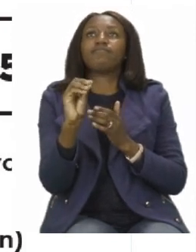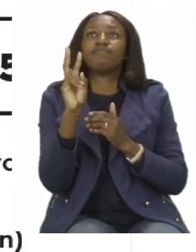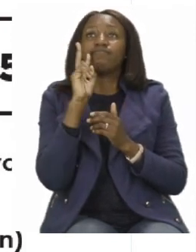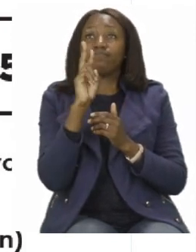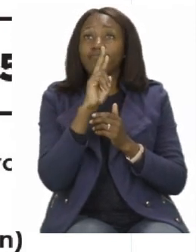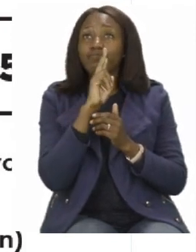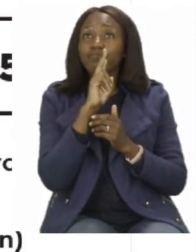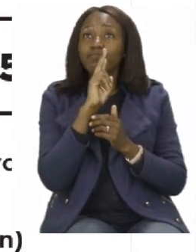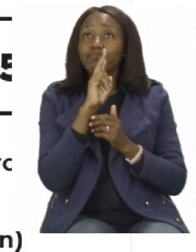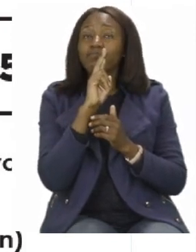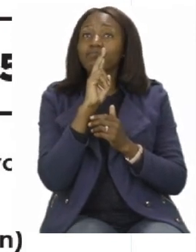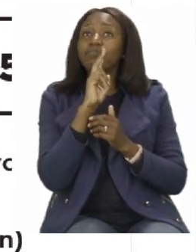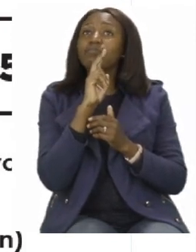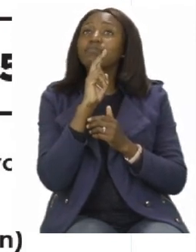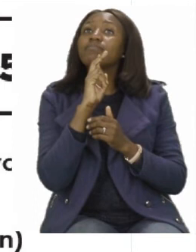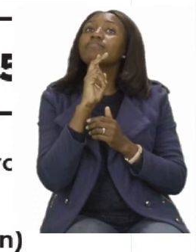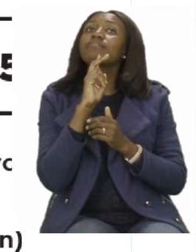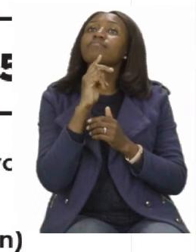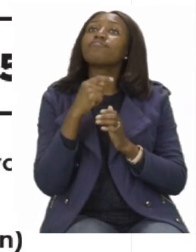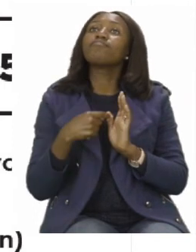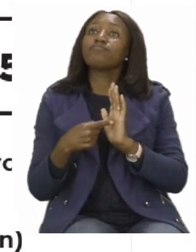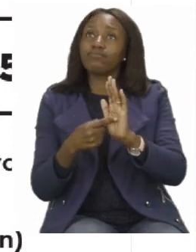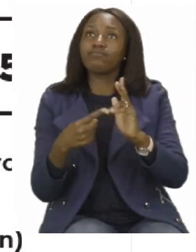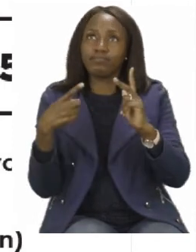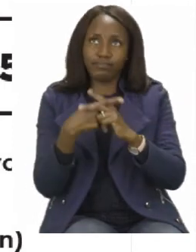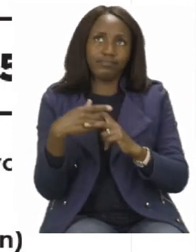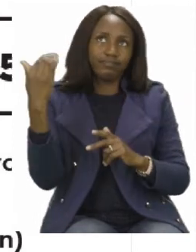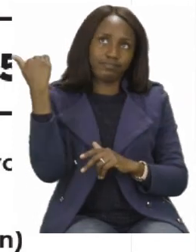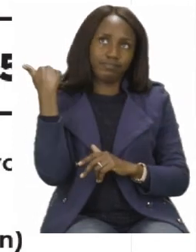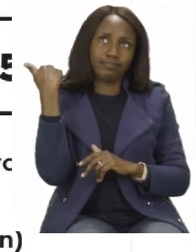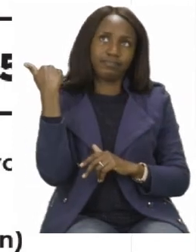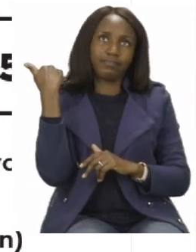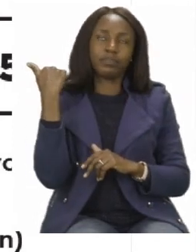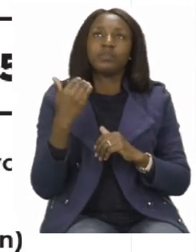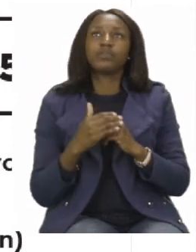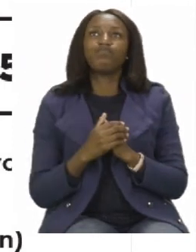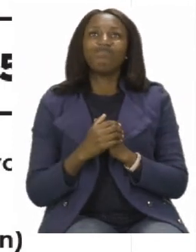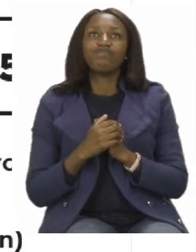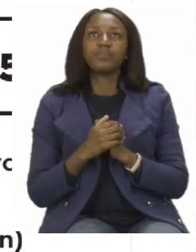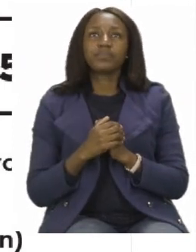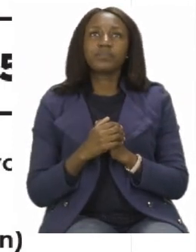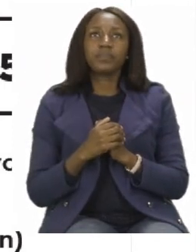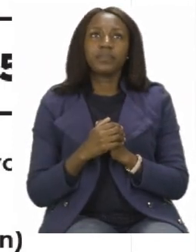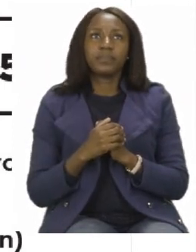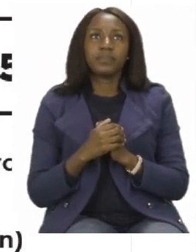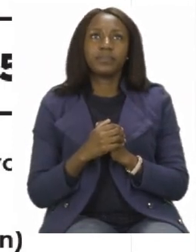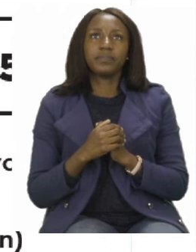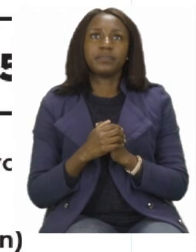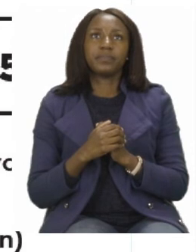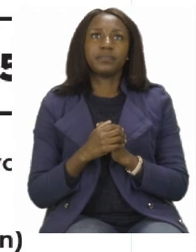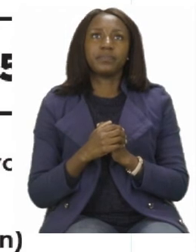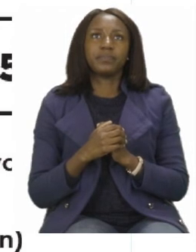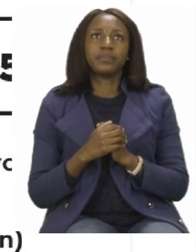in brackets to its past tense. Now, let's quickly have a look at the story. You will